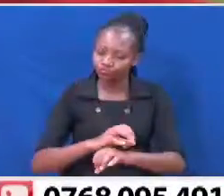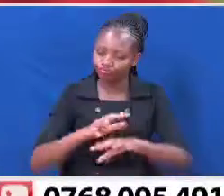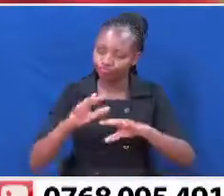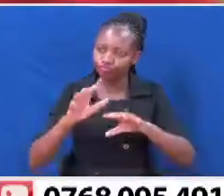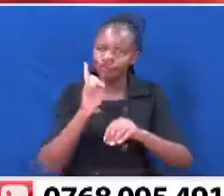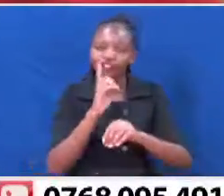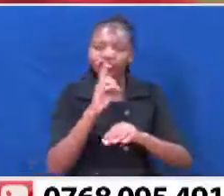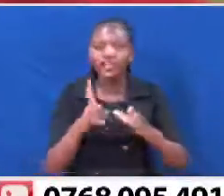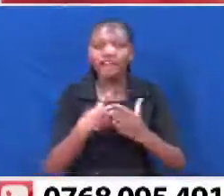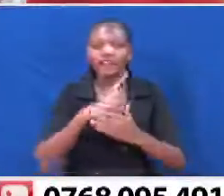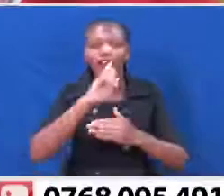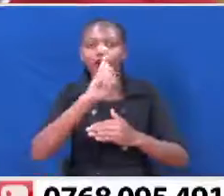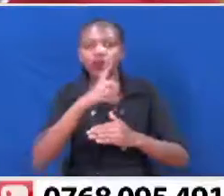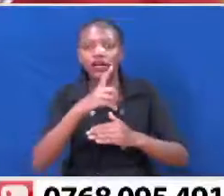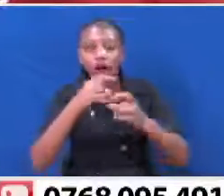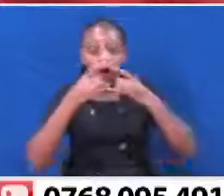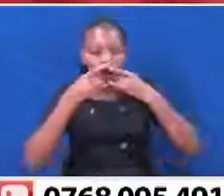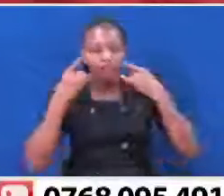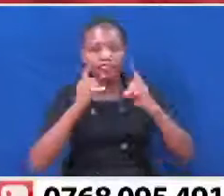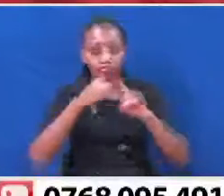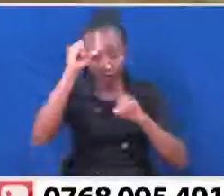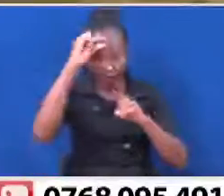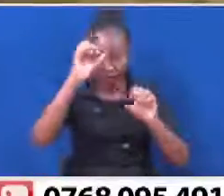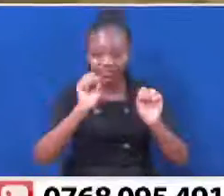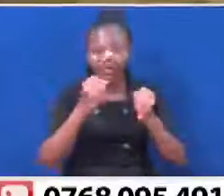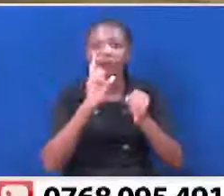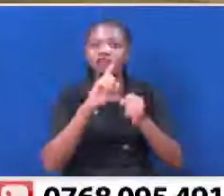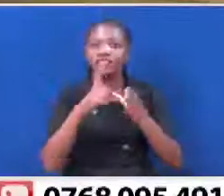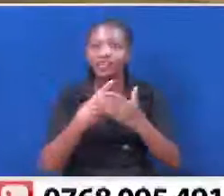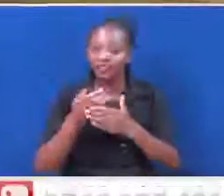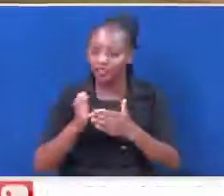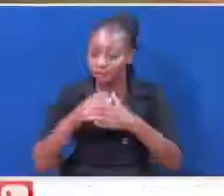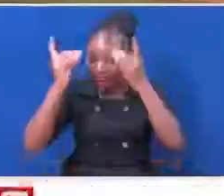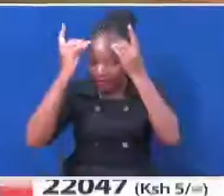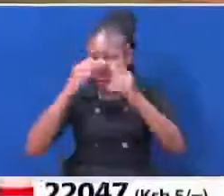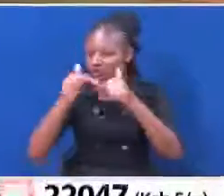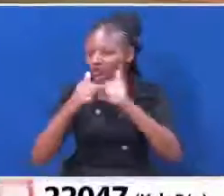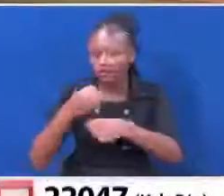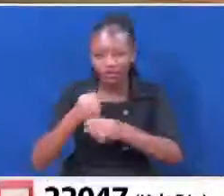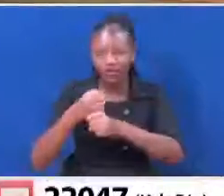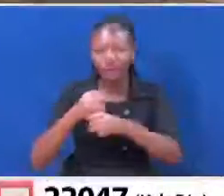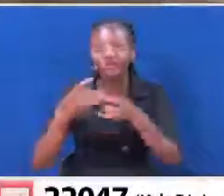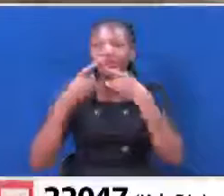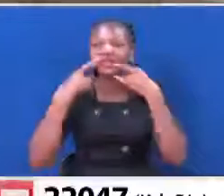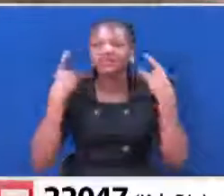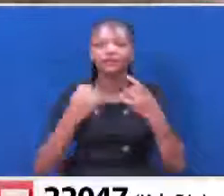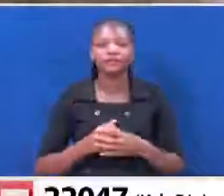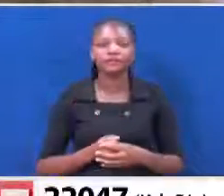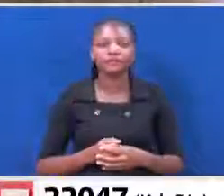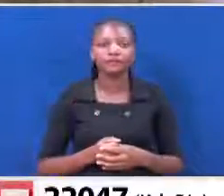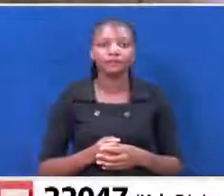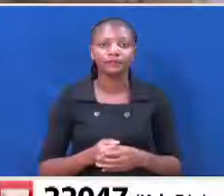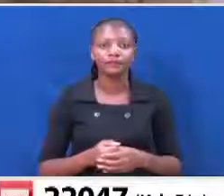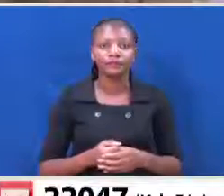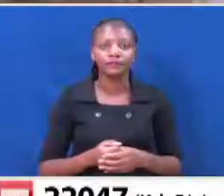country. The order for mandatory wearing of the masks pushed the resolve even more. Wakati hiyo ndio tulianza kutengeneza mask